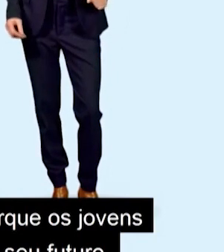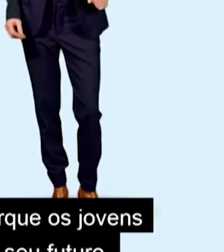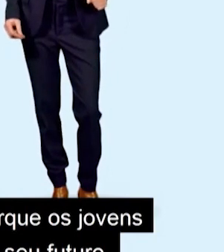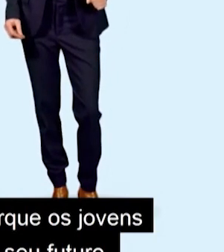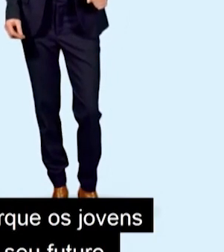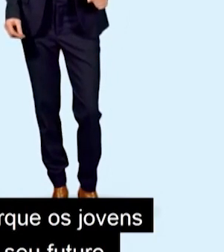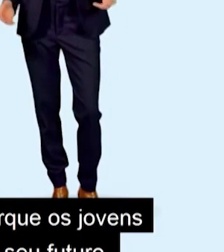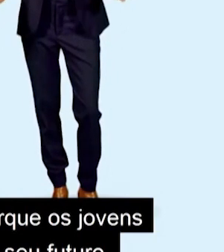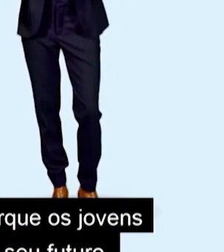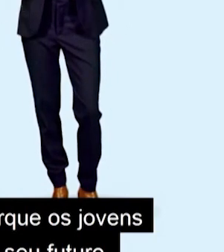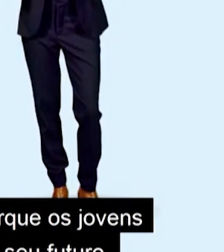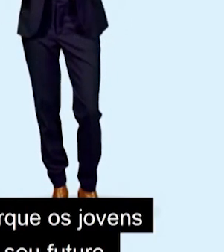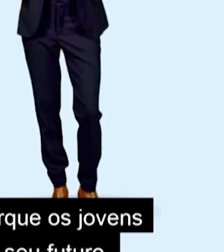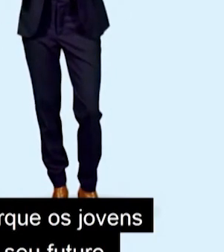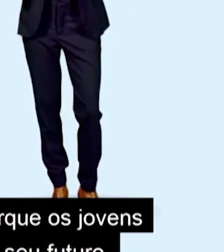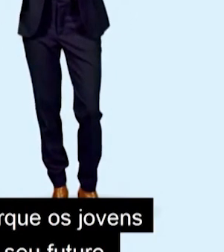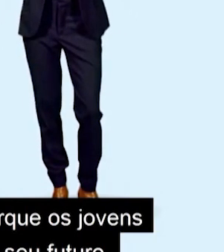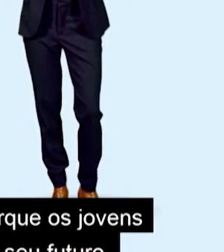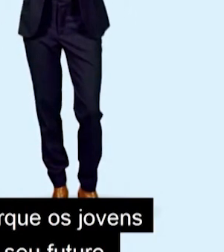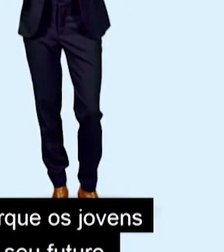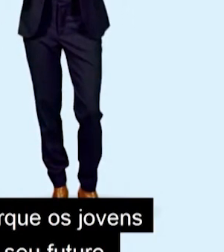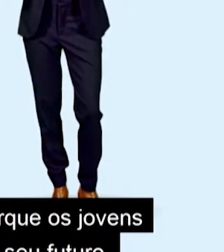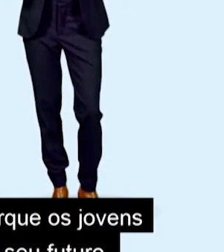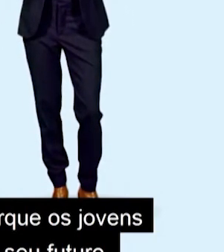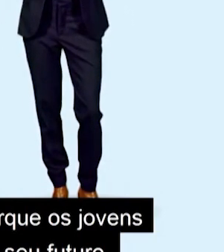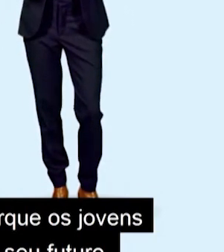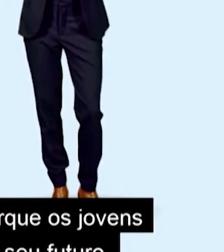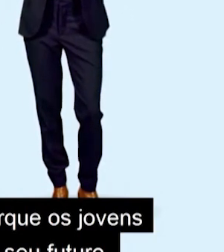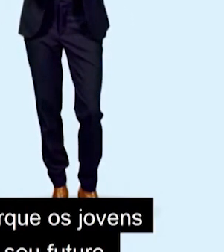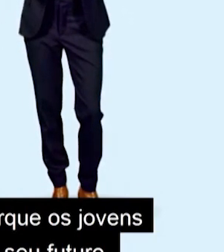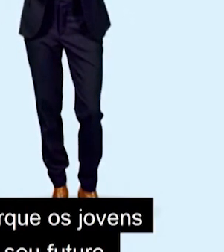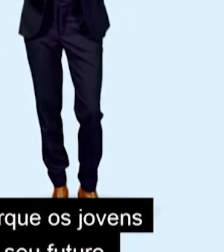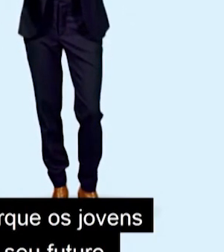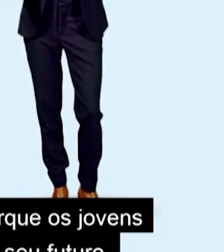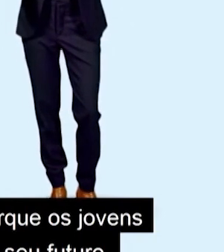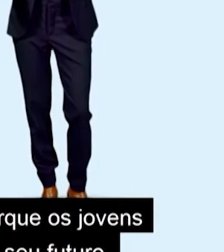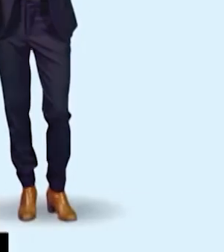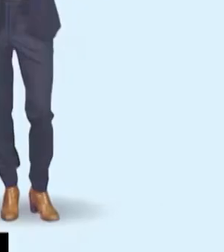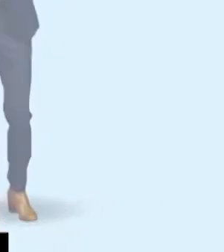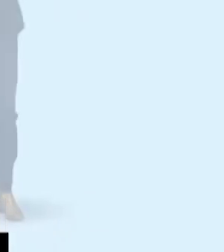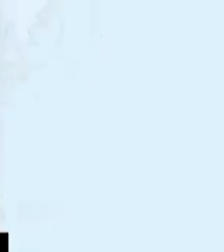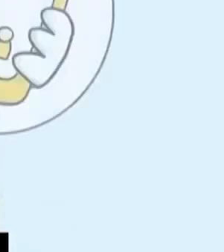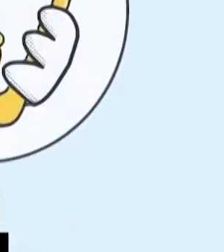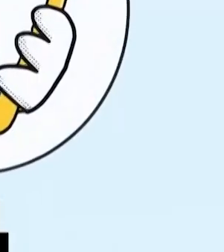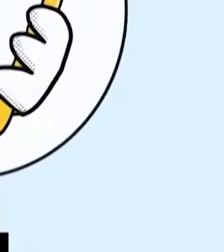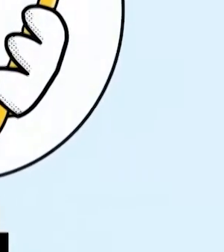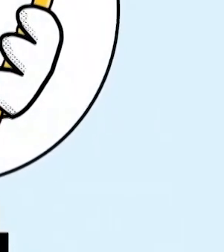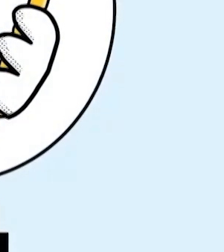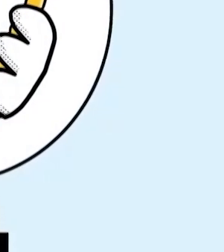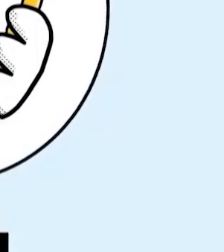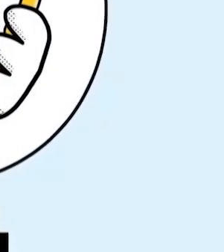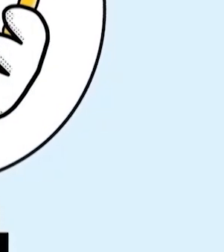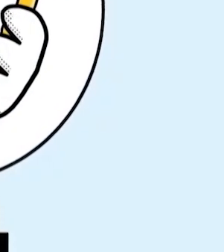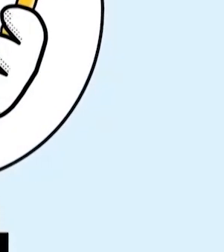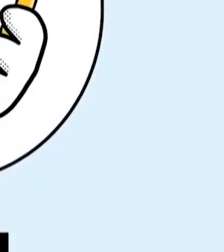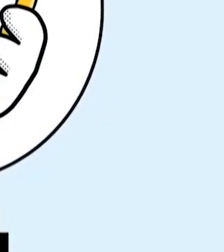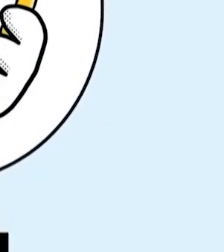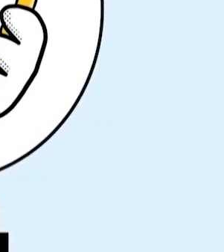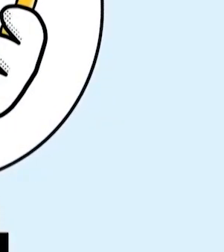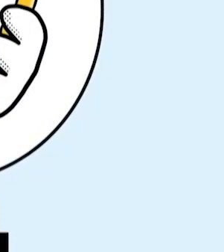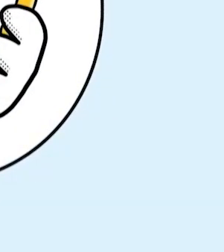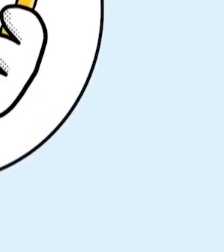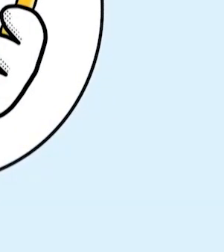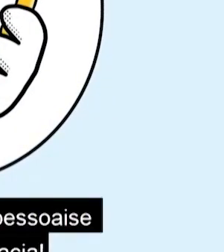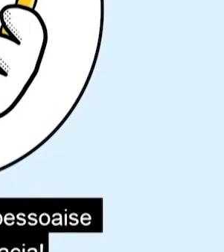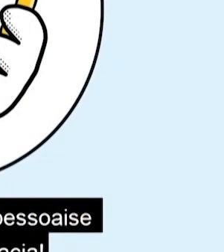money in education, because Europe's youth need education that helps them shape their future. Teach them the skills they need to navigate safely in a